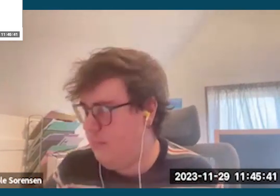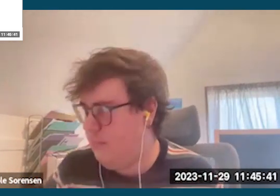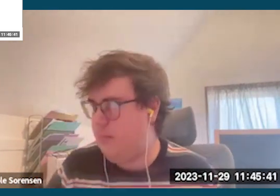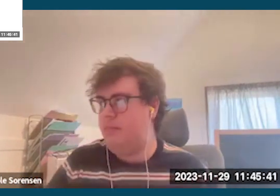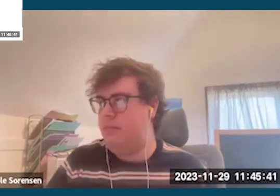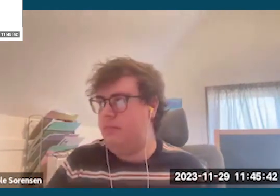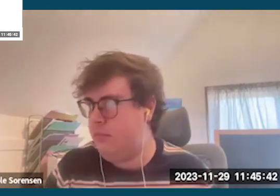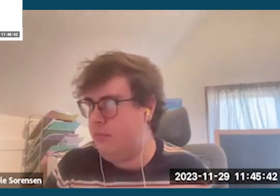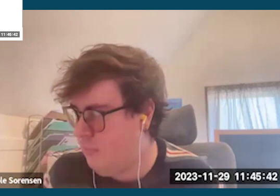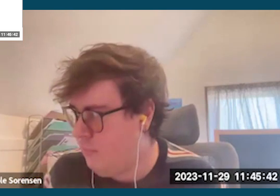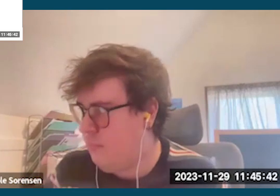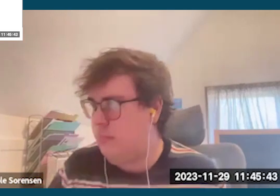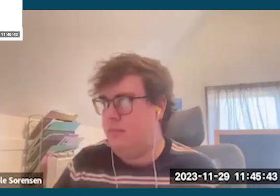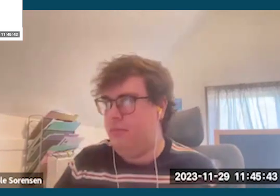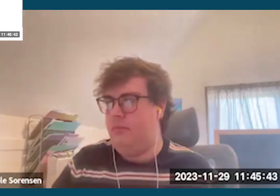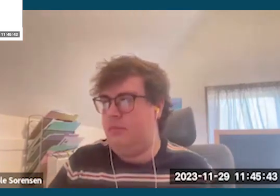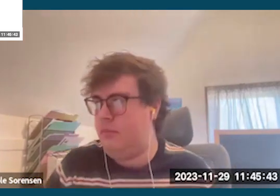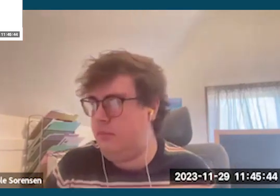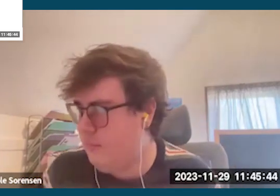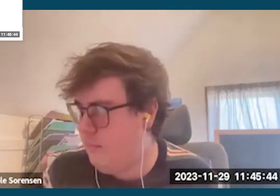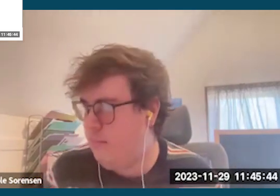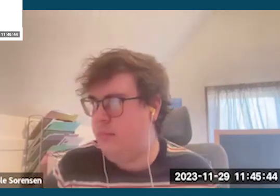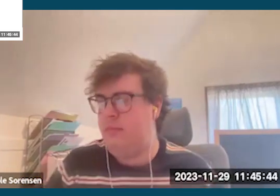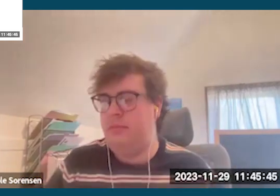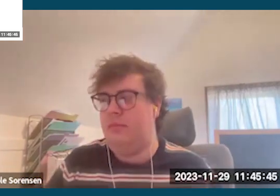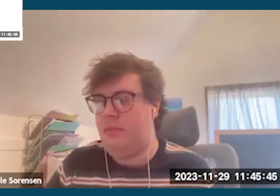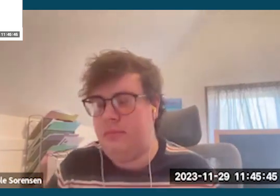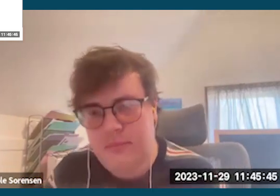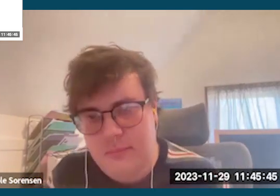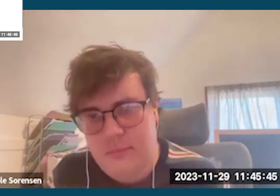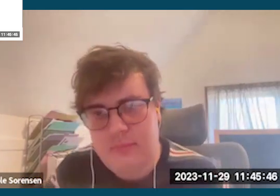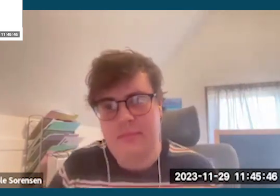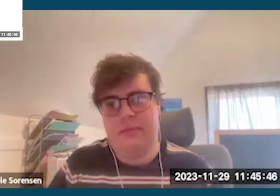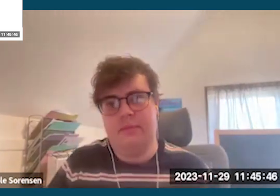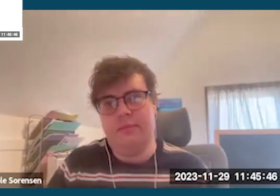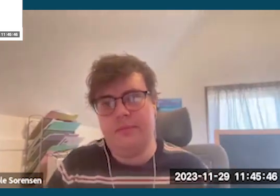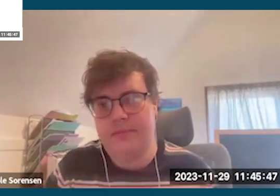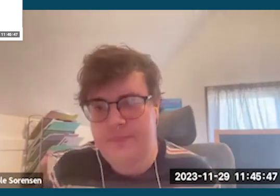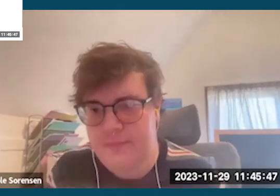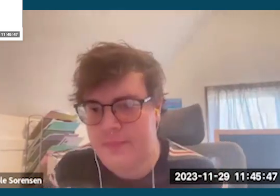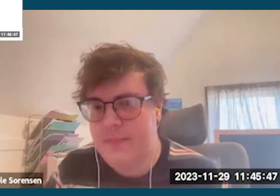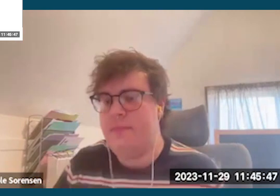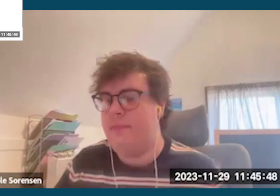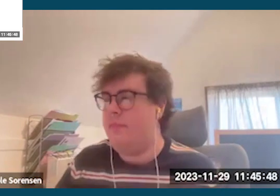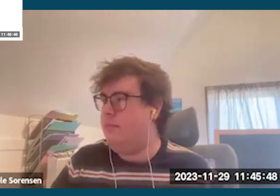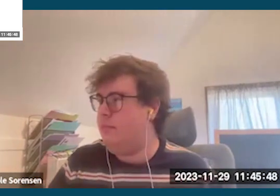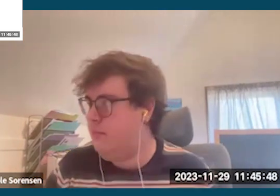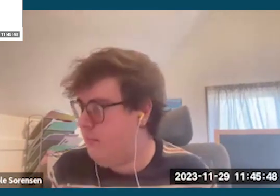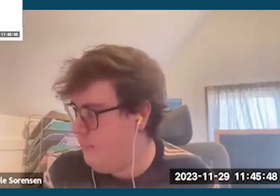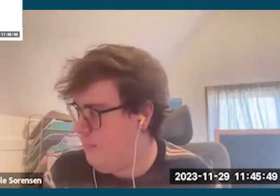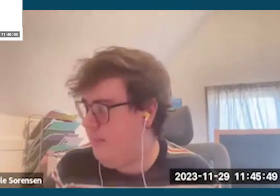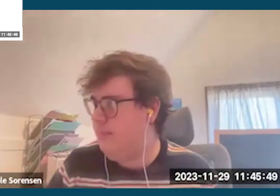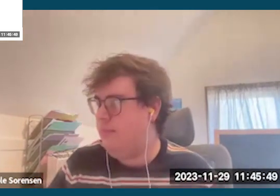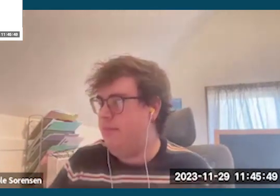on support workers to help me get lab work, and their shifts may not align with those parameters. If I have to